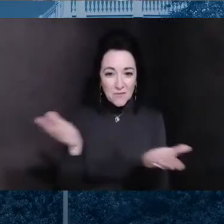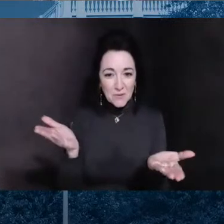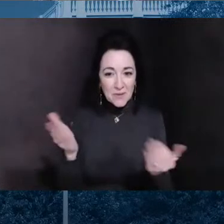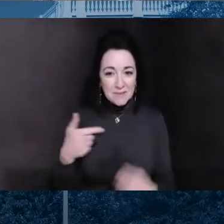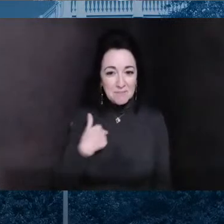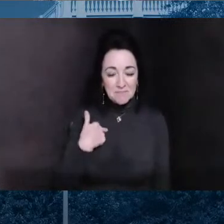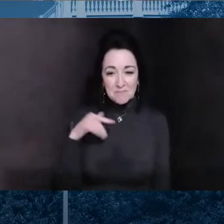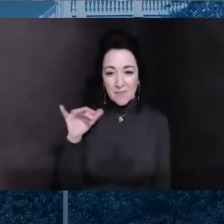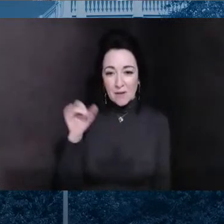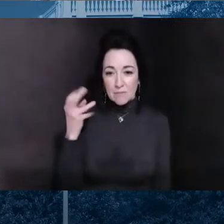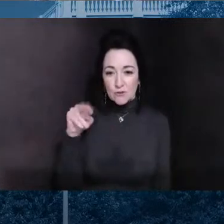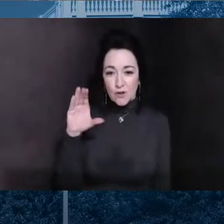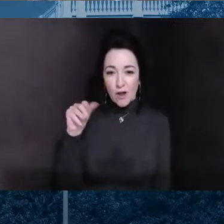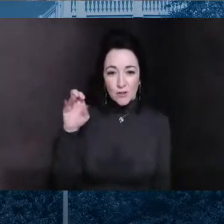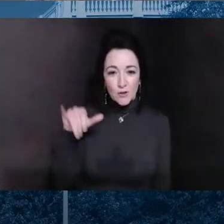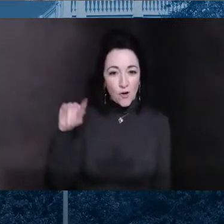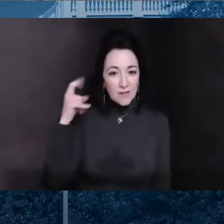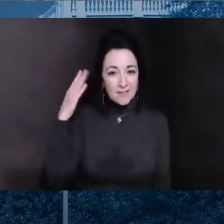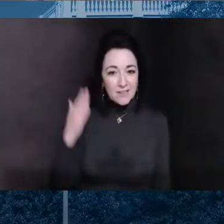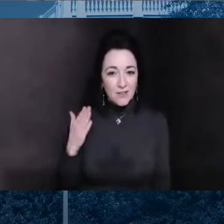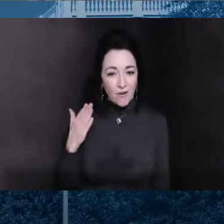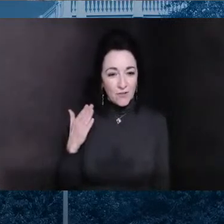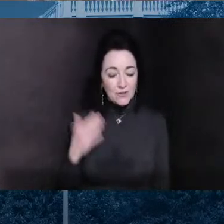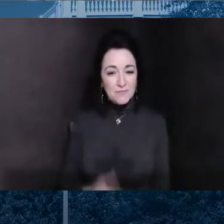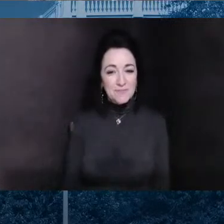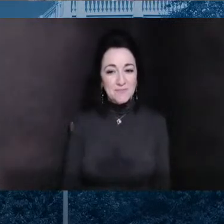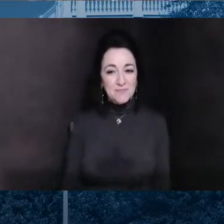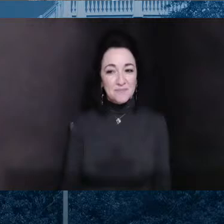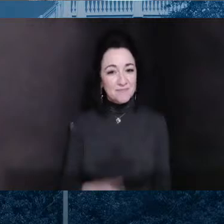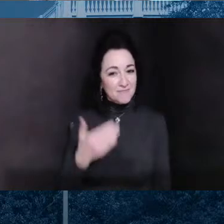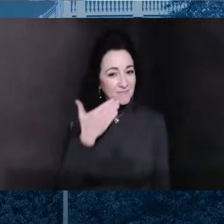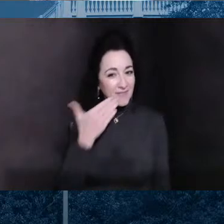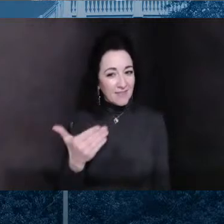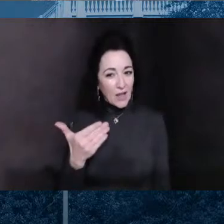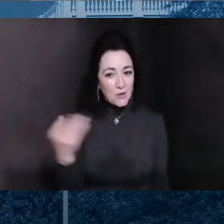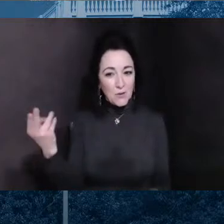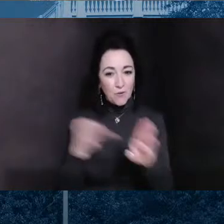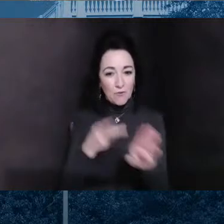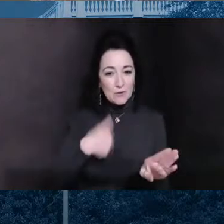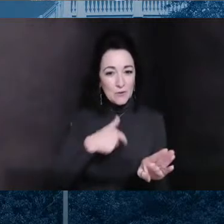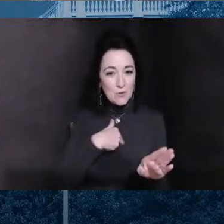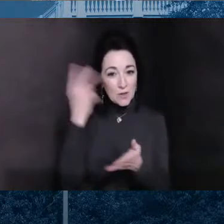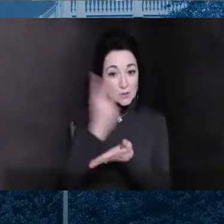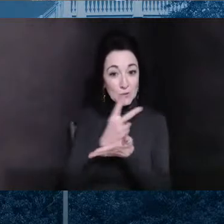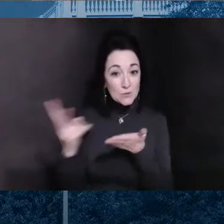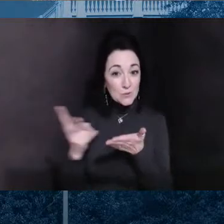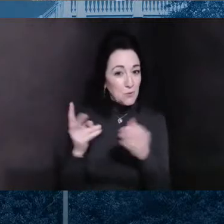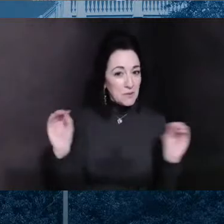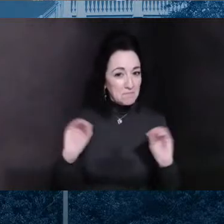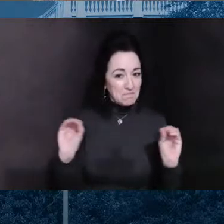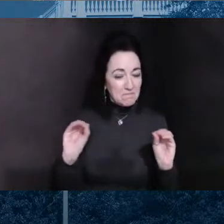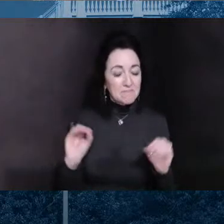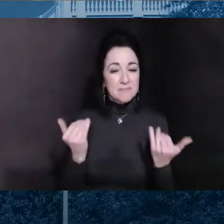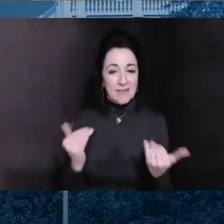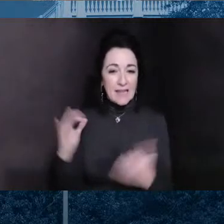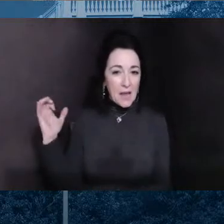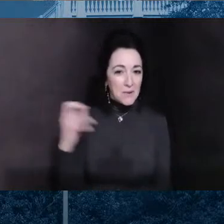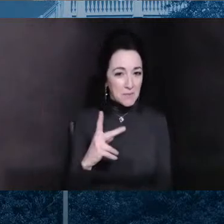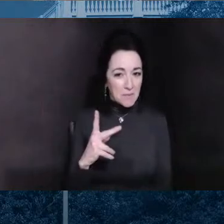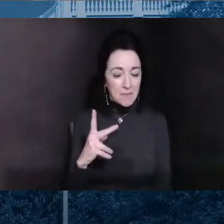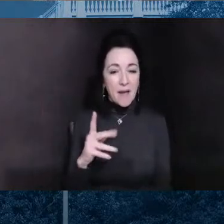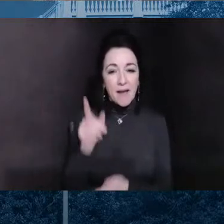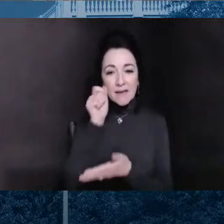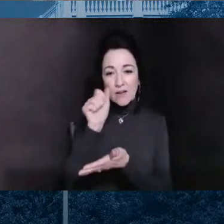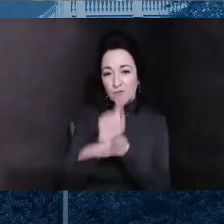John Carney, thank you for joining us once again after 2-week hiatus. We're back with our weekly press conference on Delaware's response